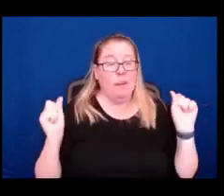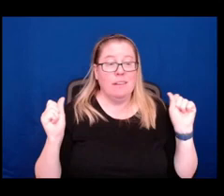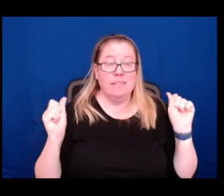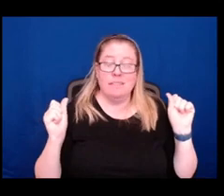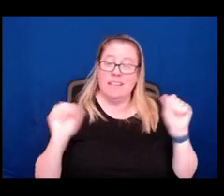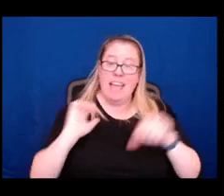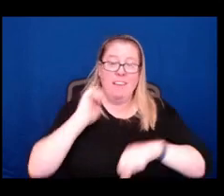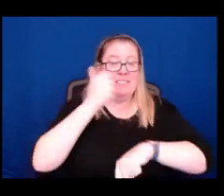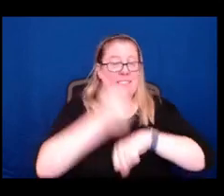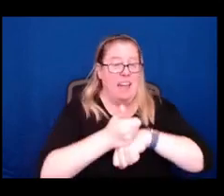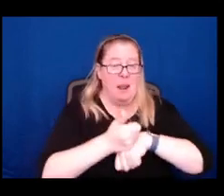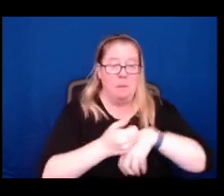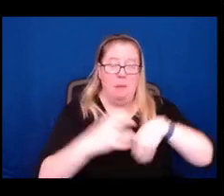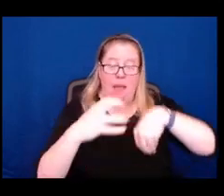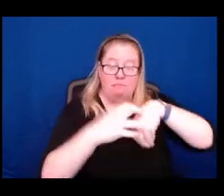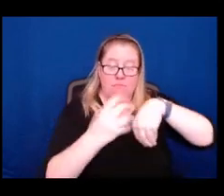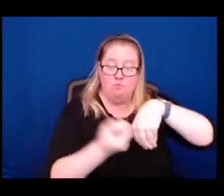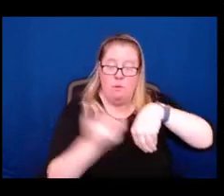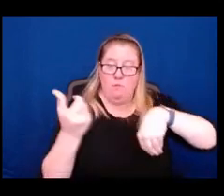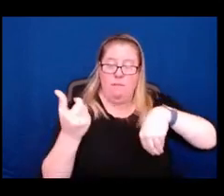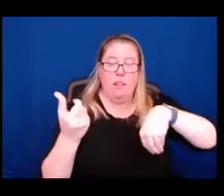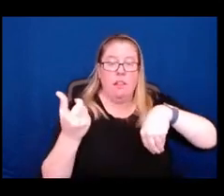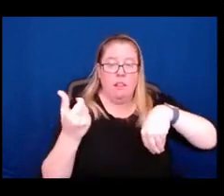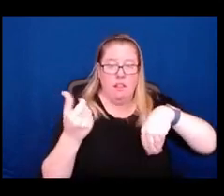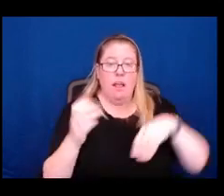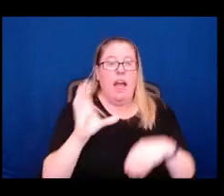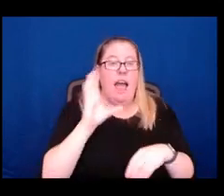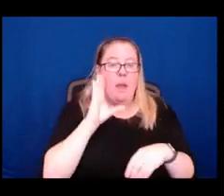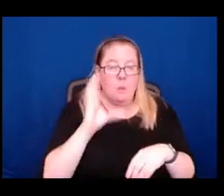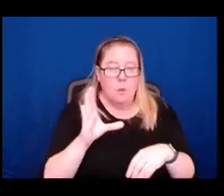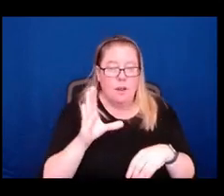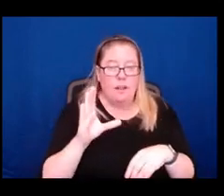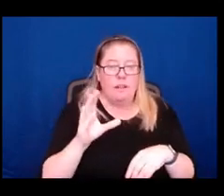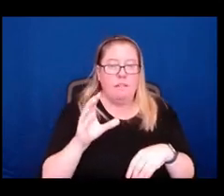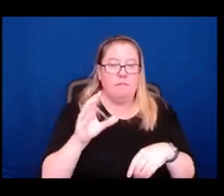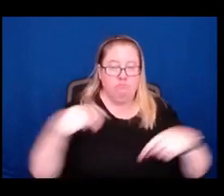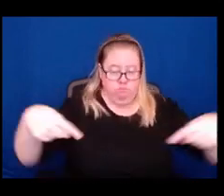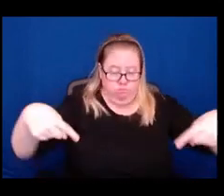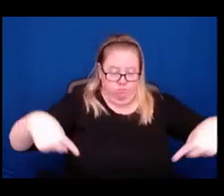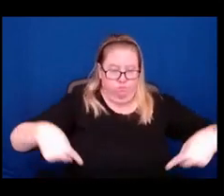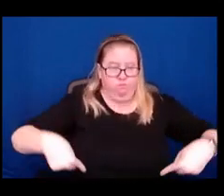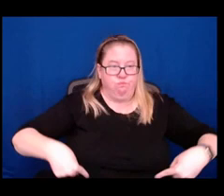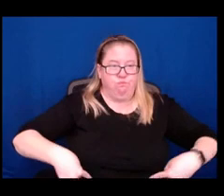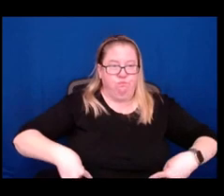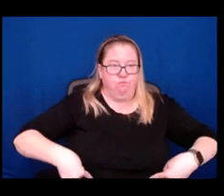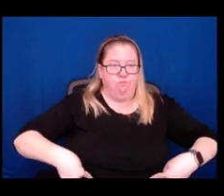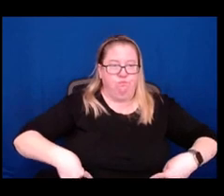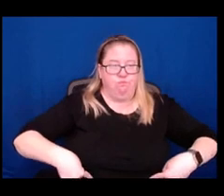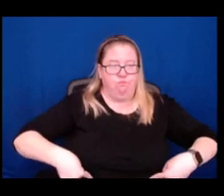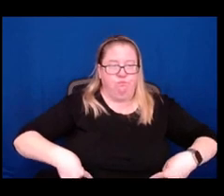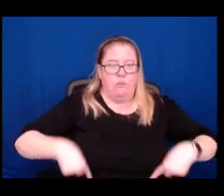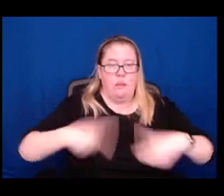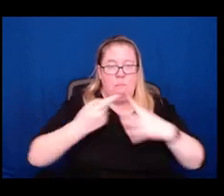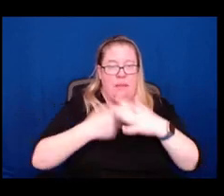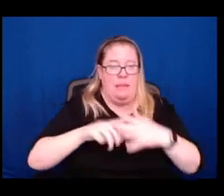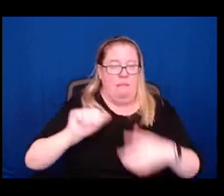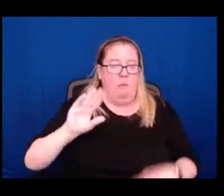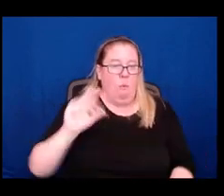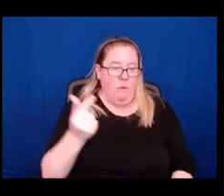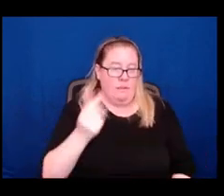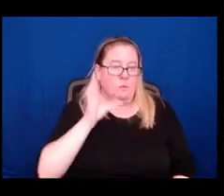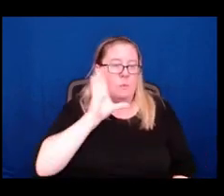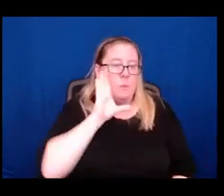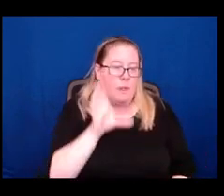open and have scheduled my removal. I'm going to be undergoing a laparoscopy procedure at the beginning